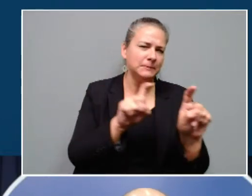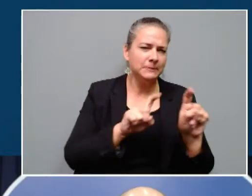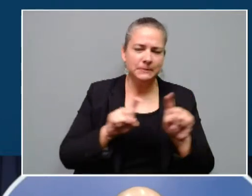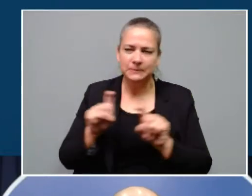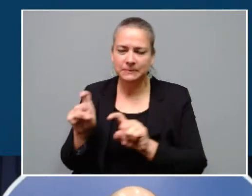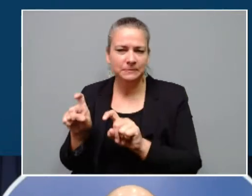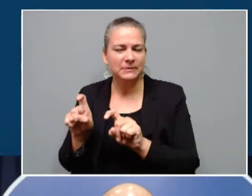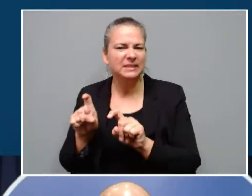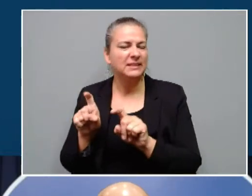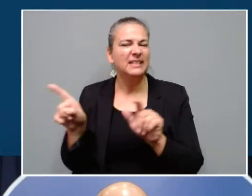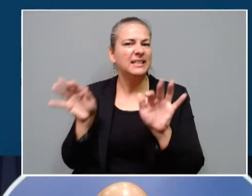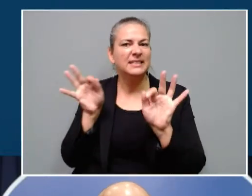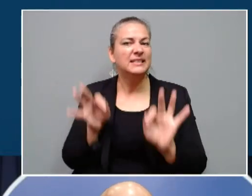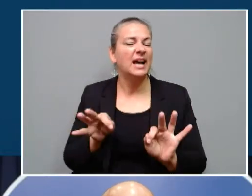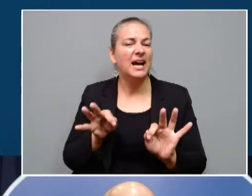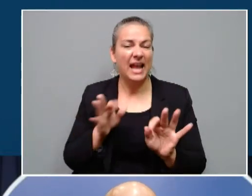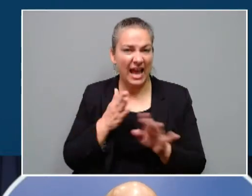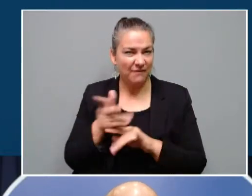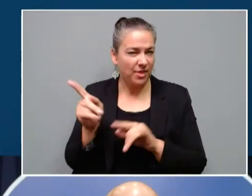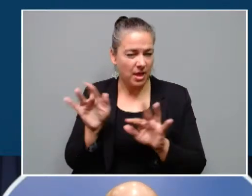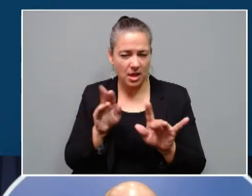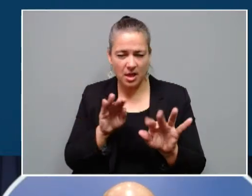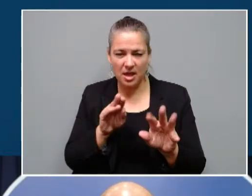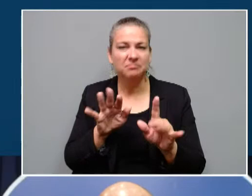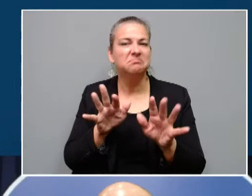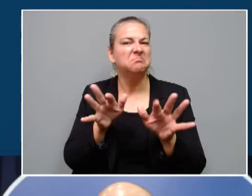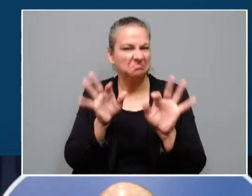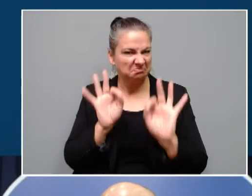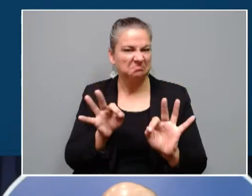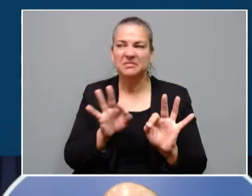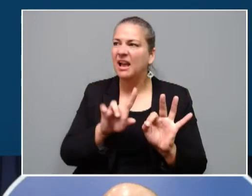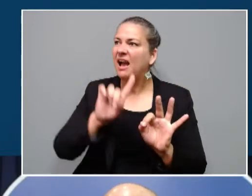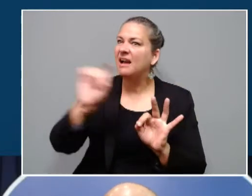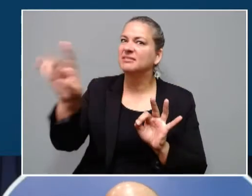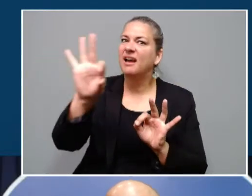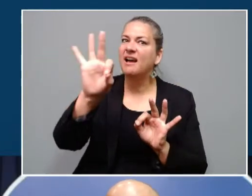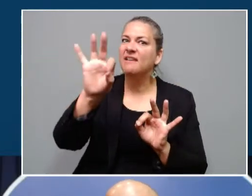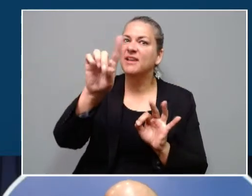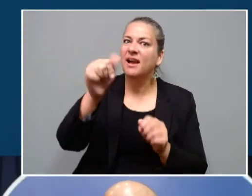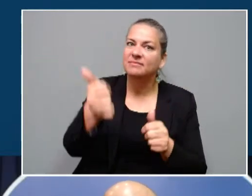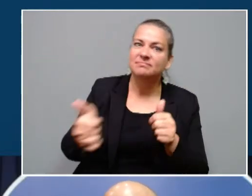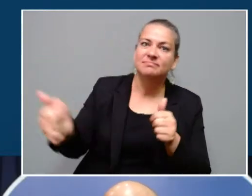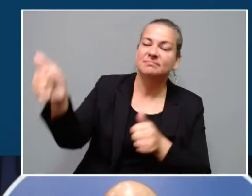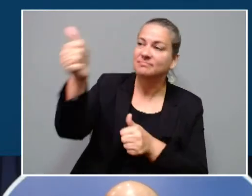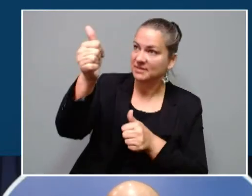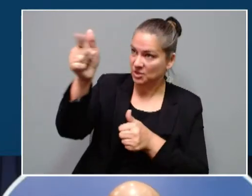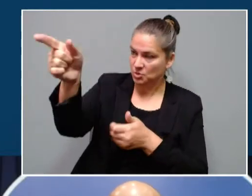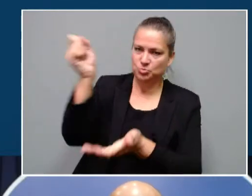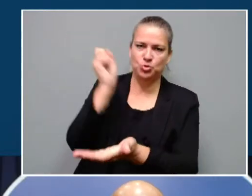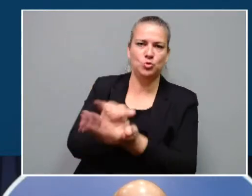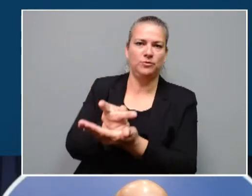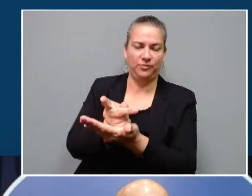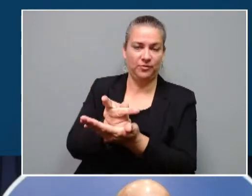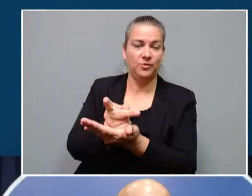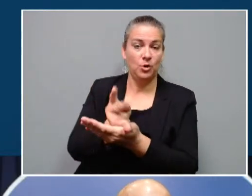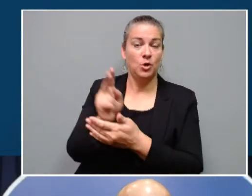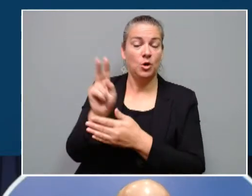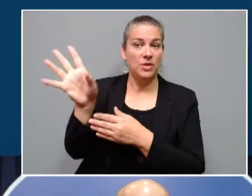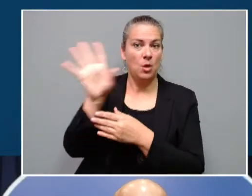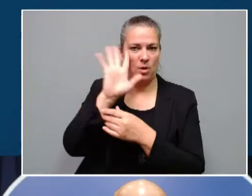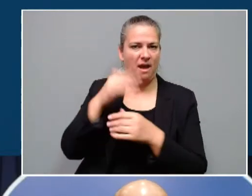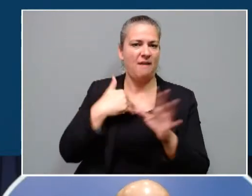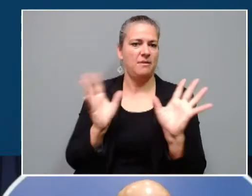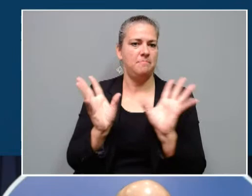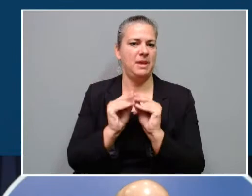go forward and ask the FDA to review it for approval. That meeting will happen on November 30th at the FDA. And